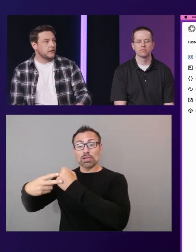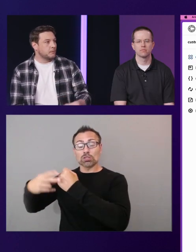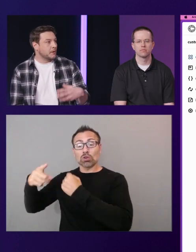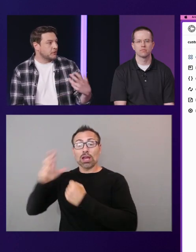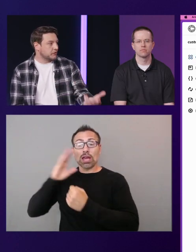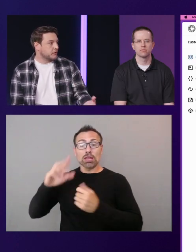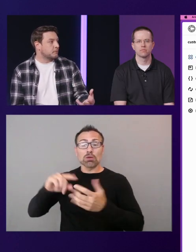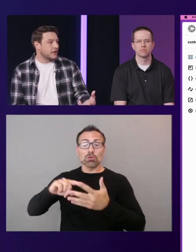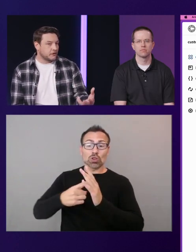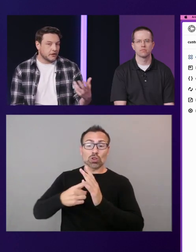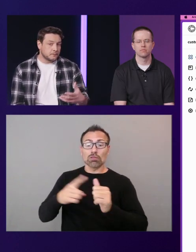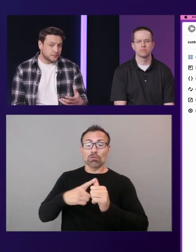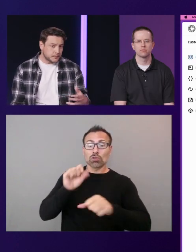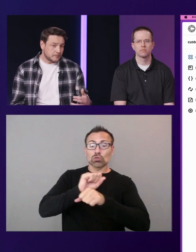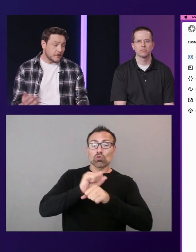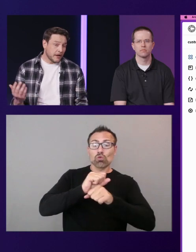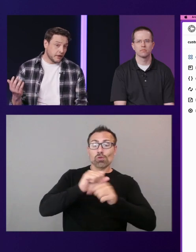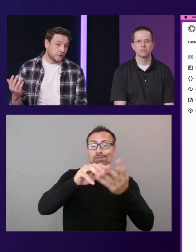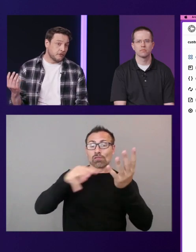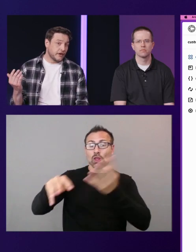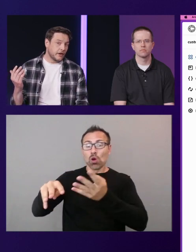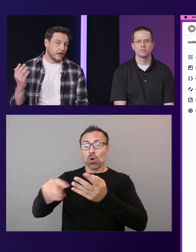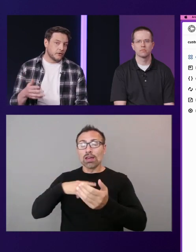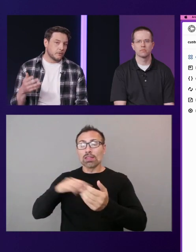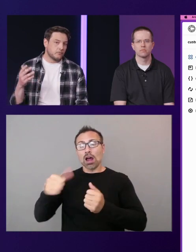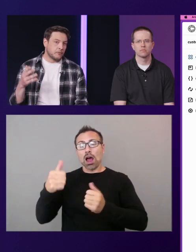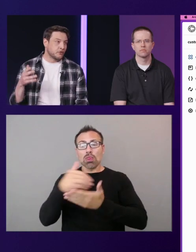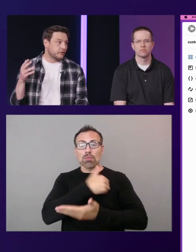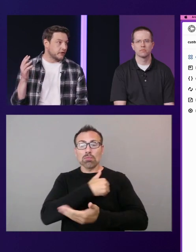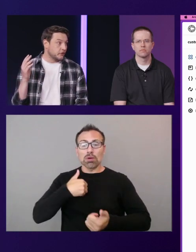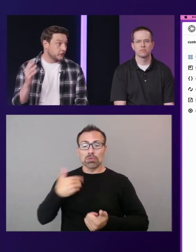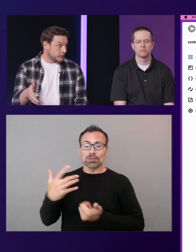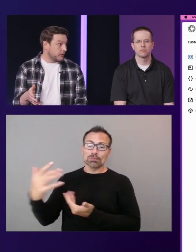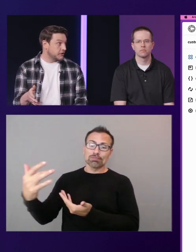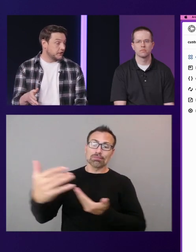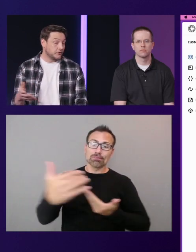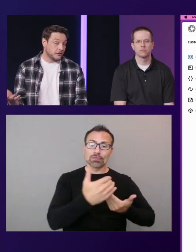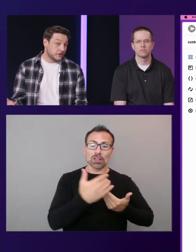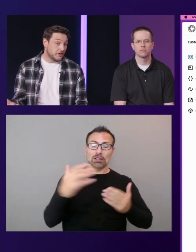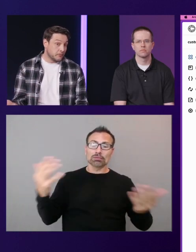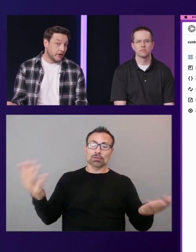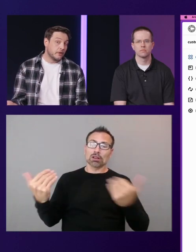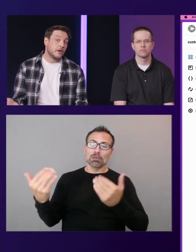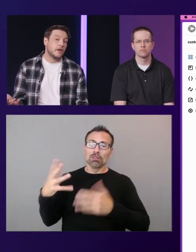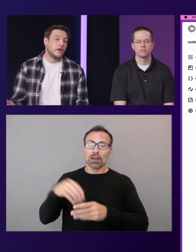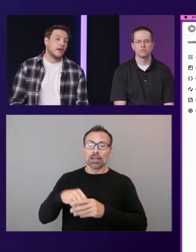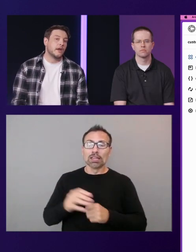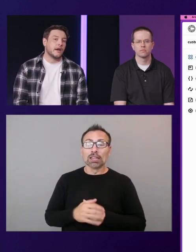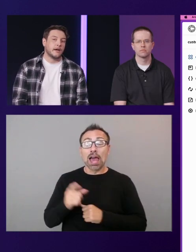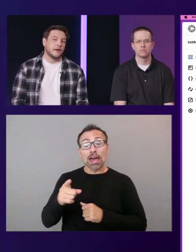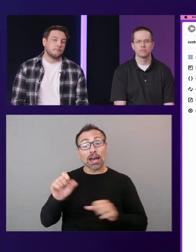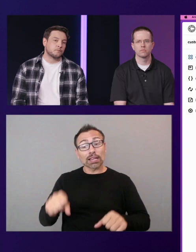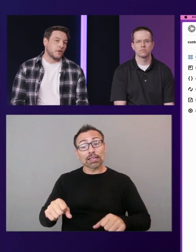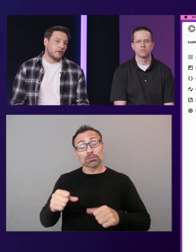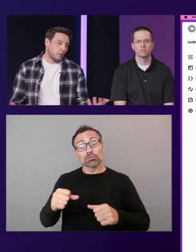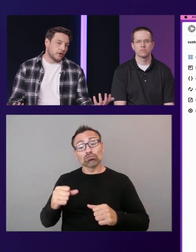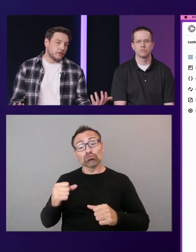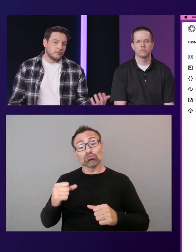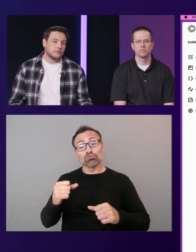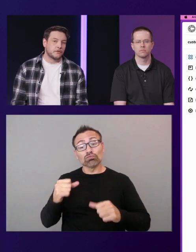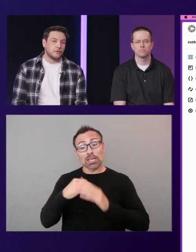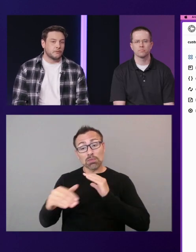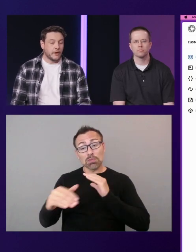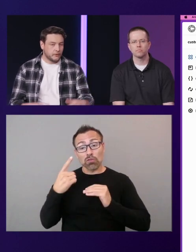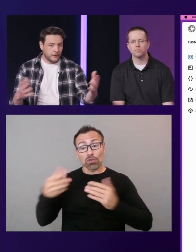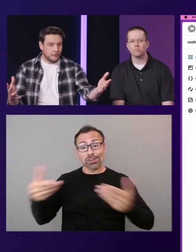invite the other members of the space in. I can also invite other members directly to this project using just an email if I wanted